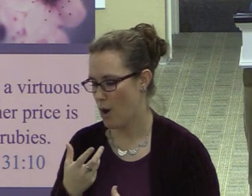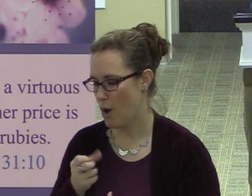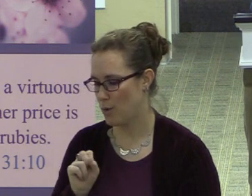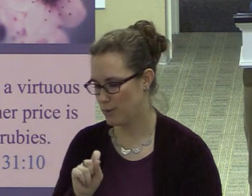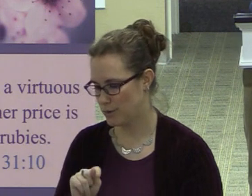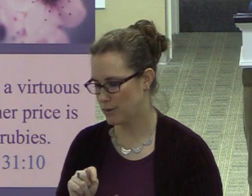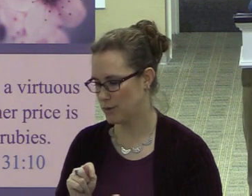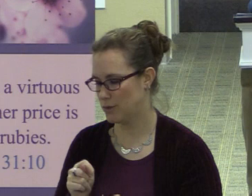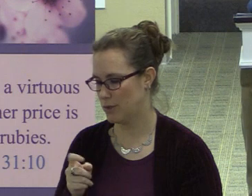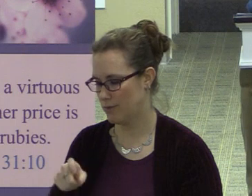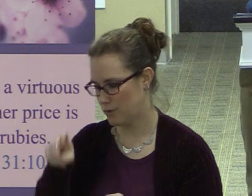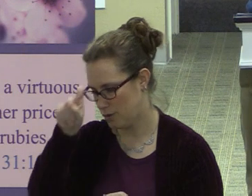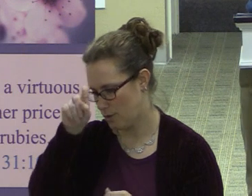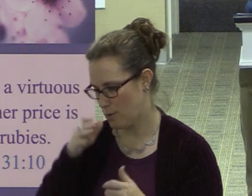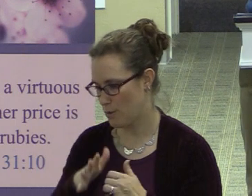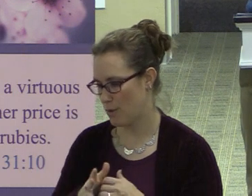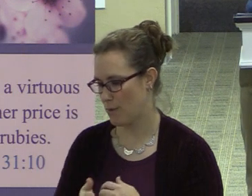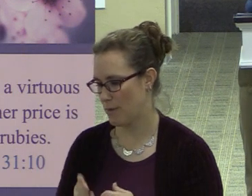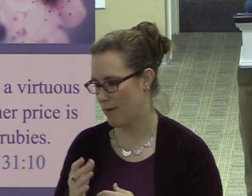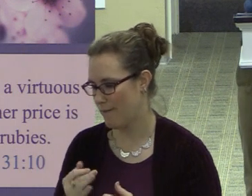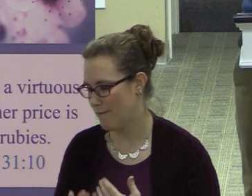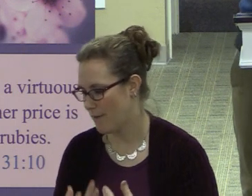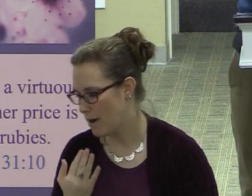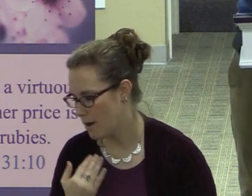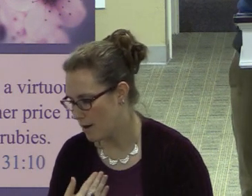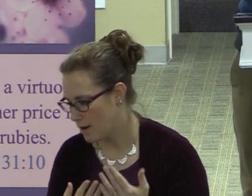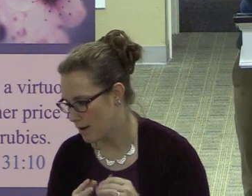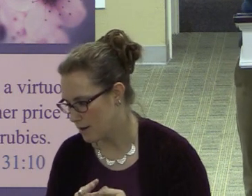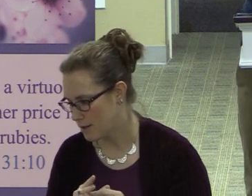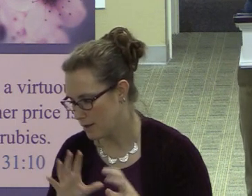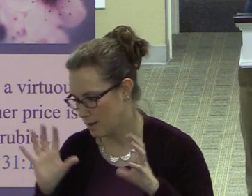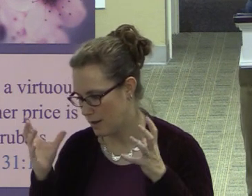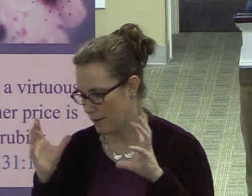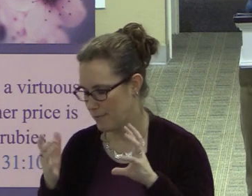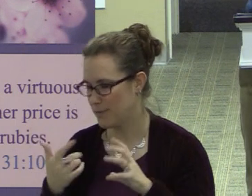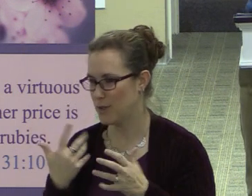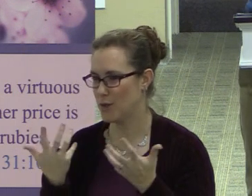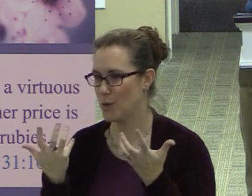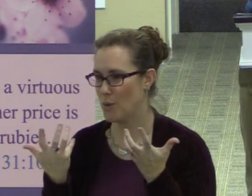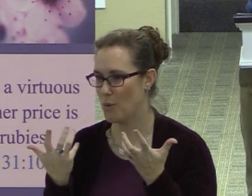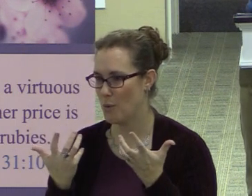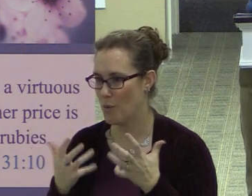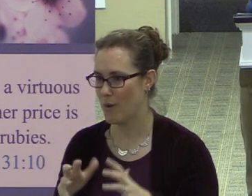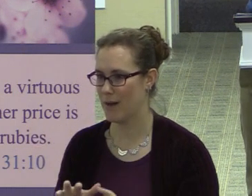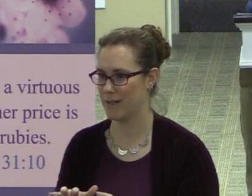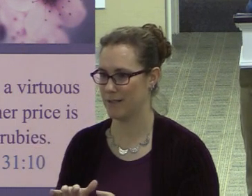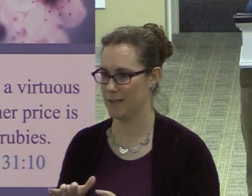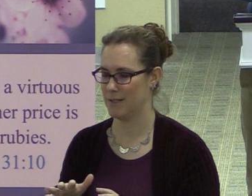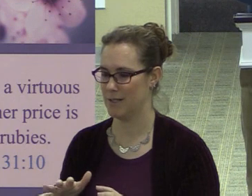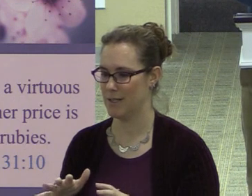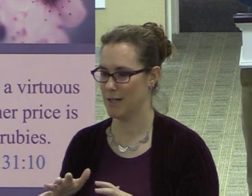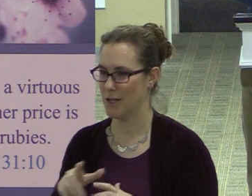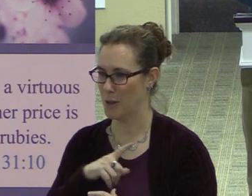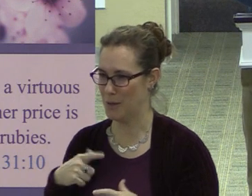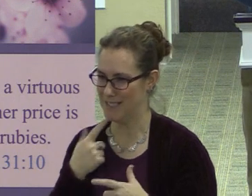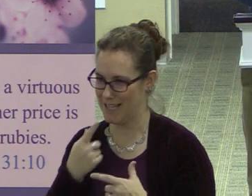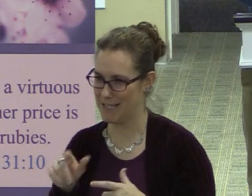through the pillar of fire and of the cloud. And you never want the Lord to say this about you. And troubled the host of the